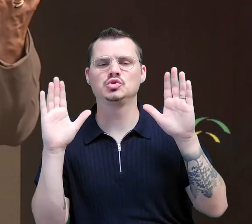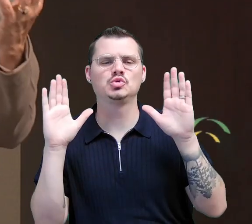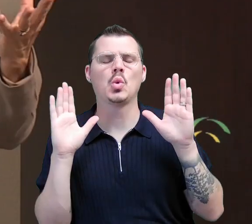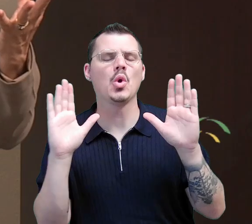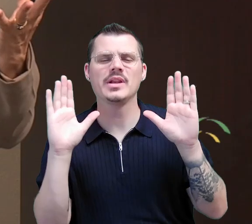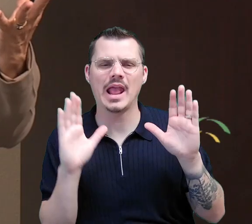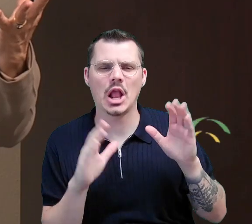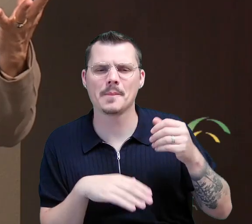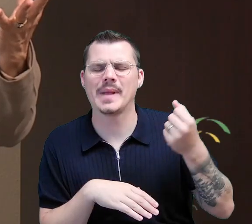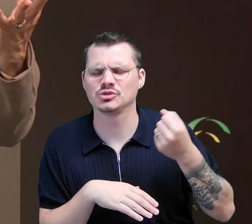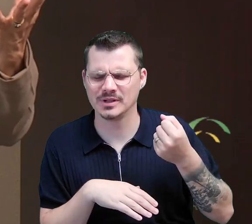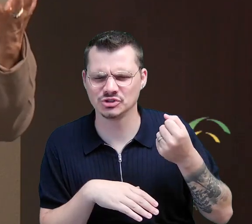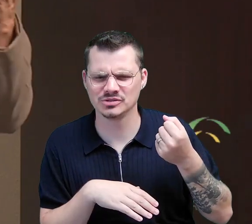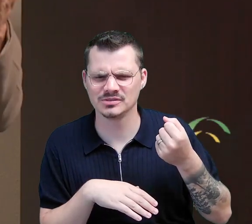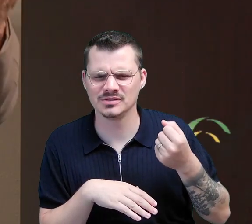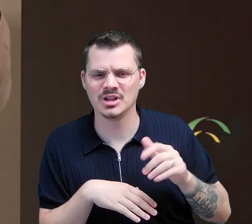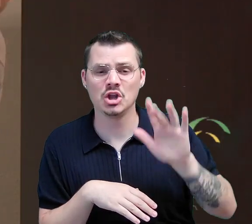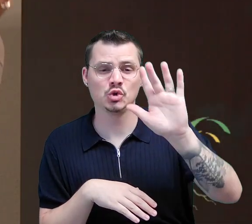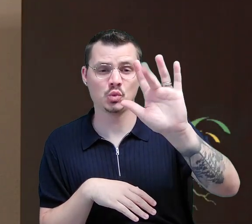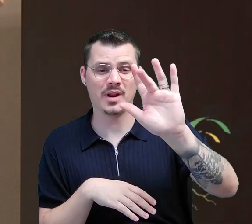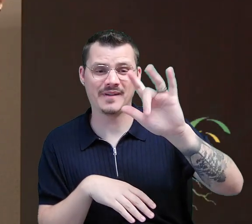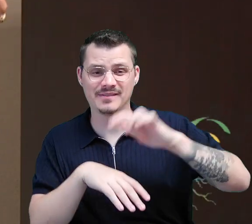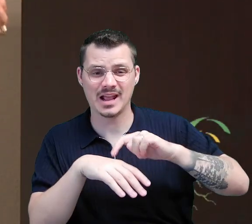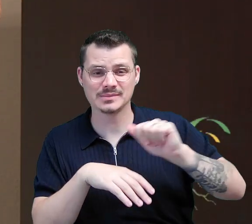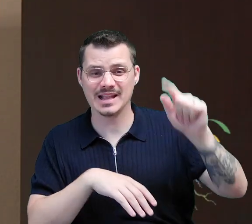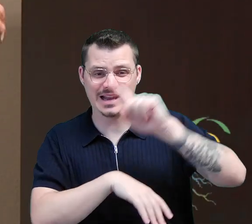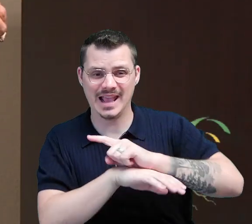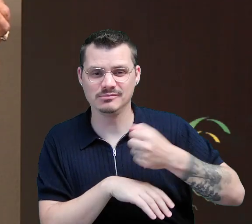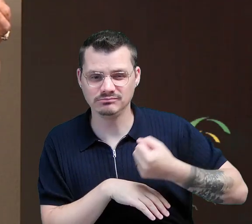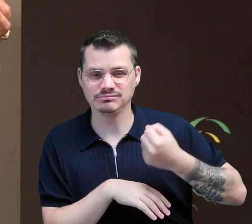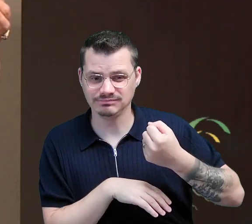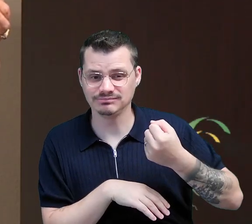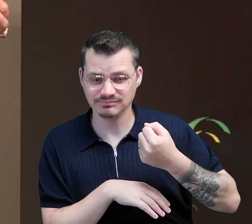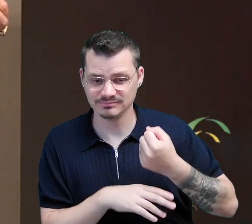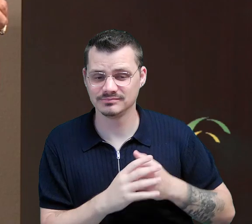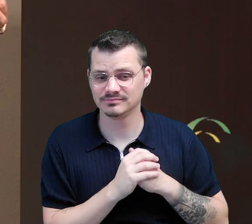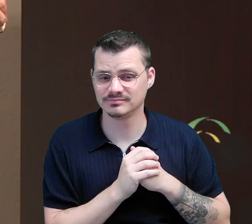Extraordinary masturbation. 25 ejaculations a day.